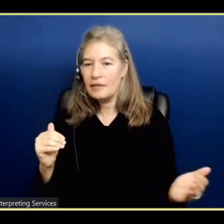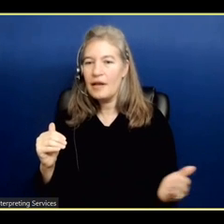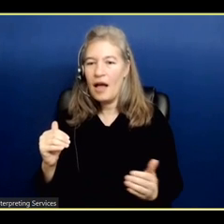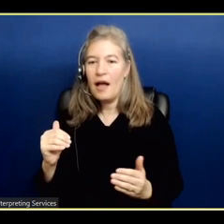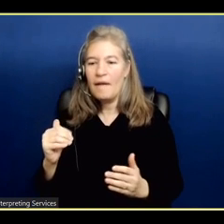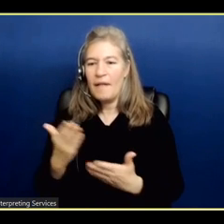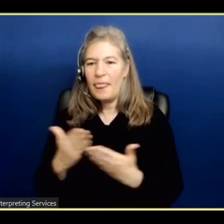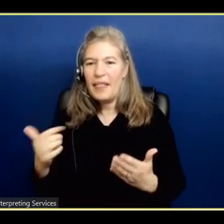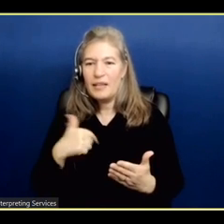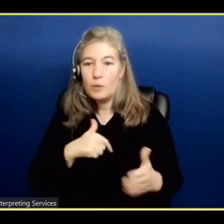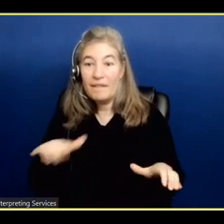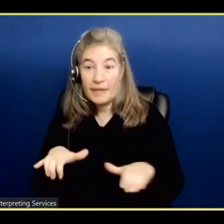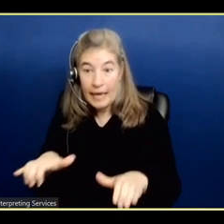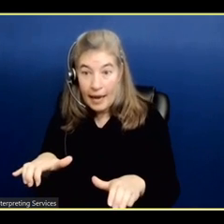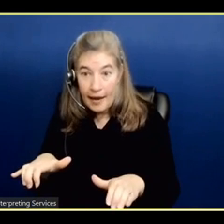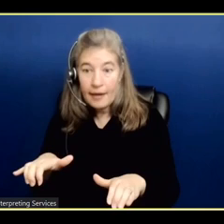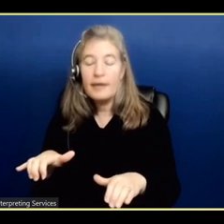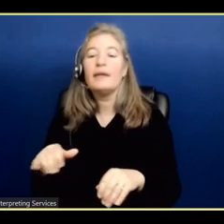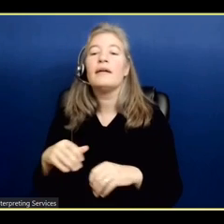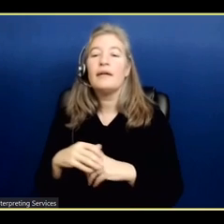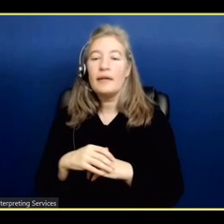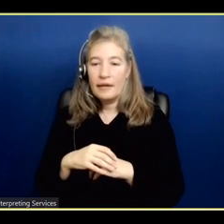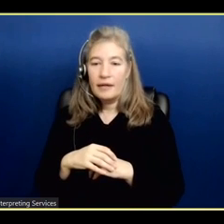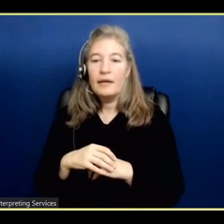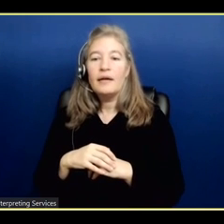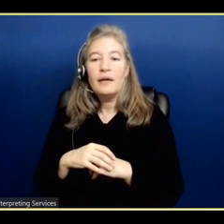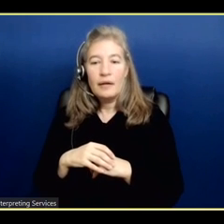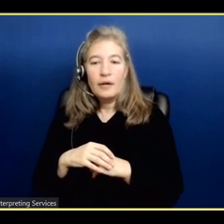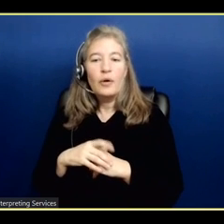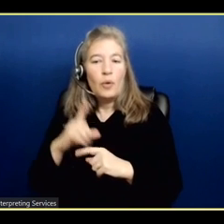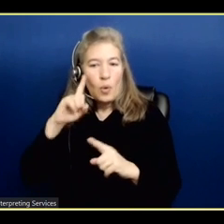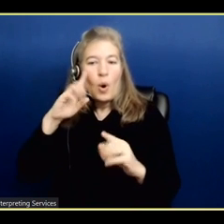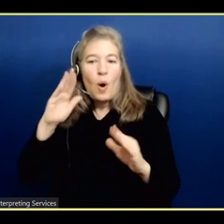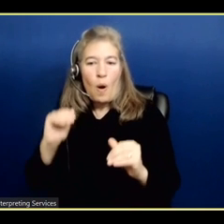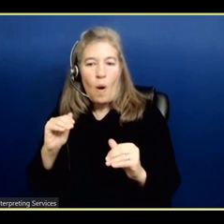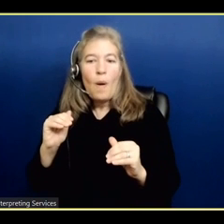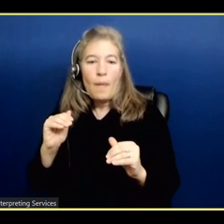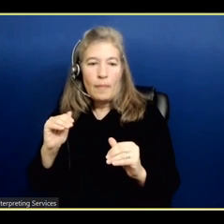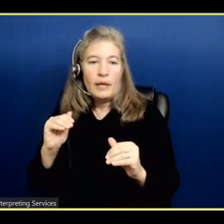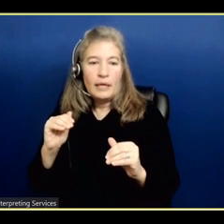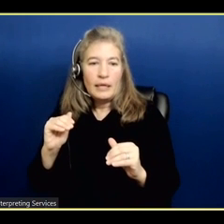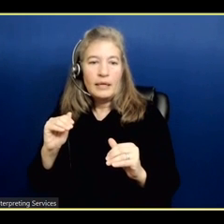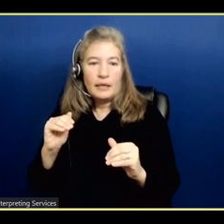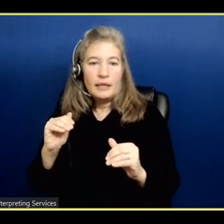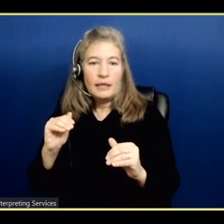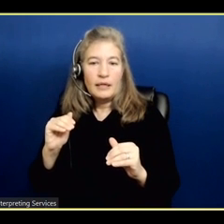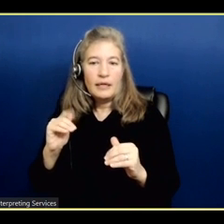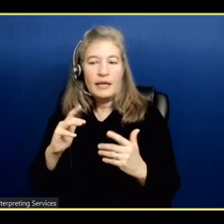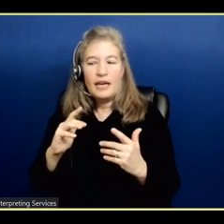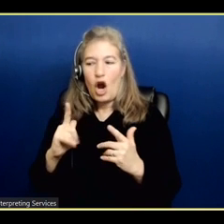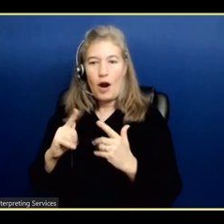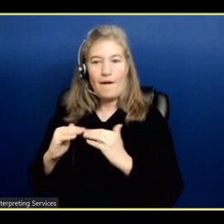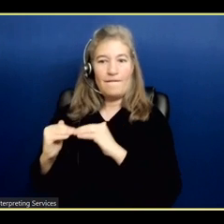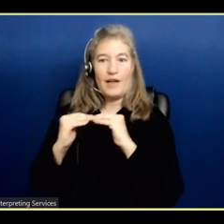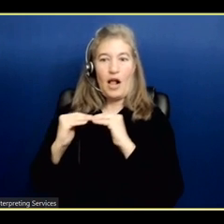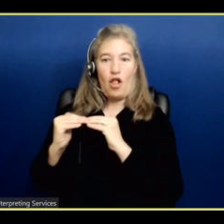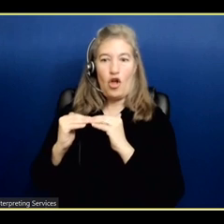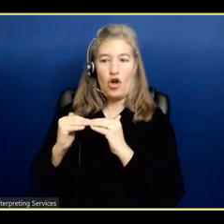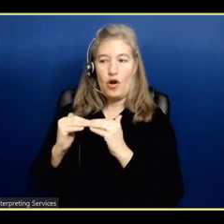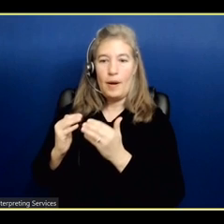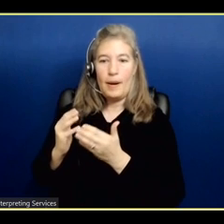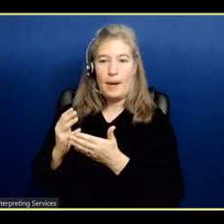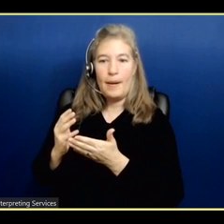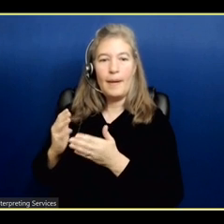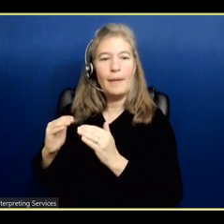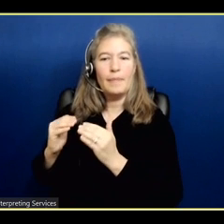what we've already done. And so we're hoping that a lot of our fellow peer funders will be doing the same. The